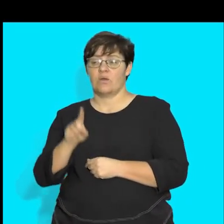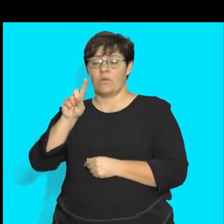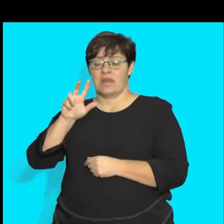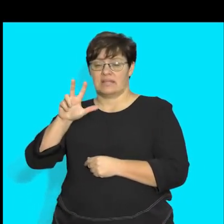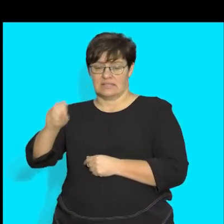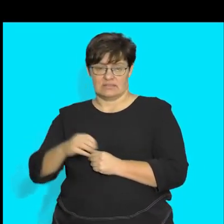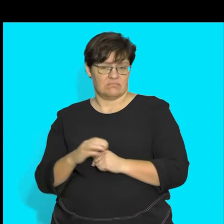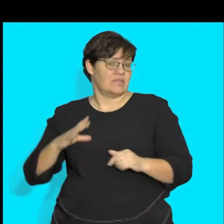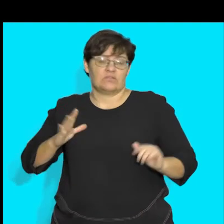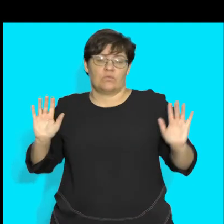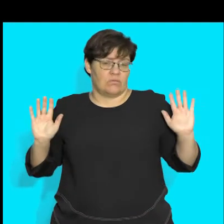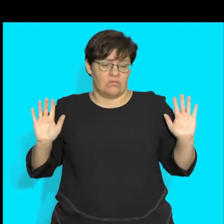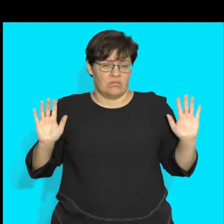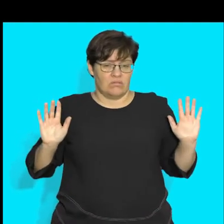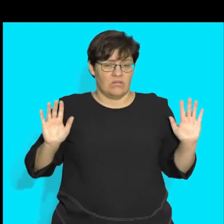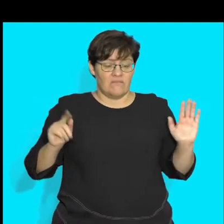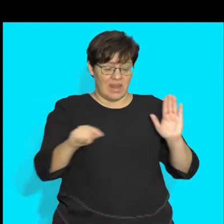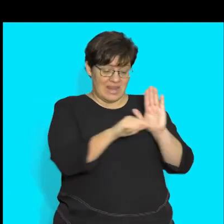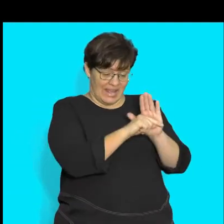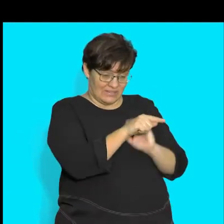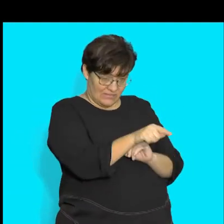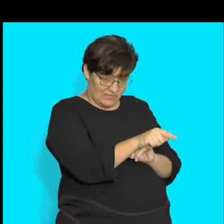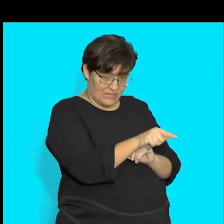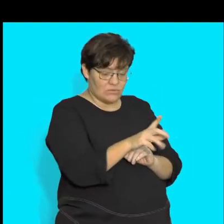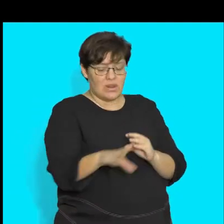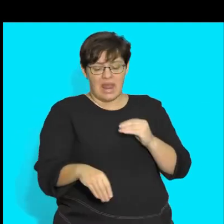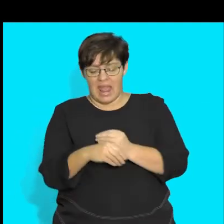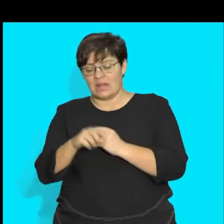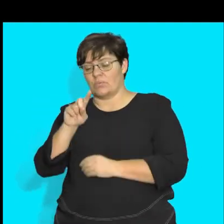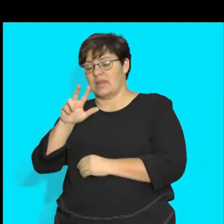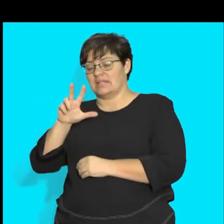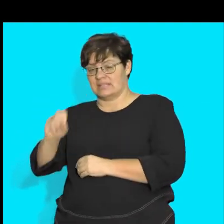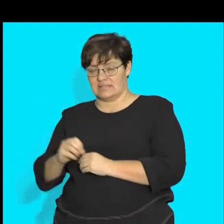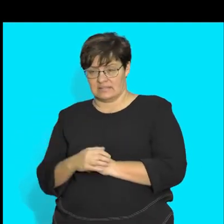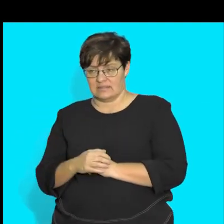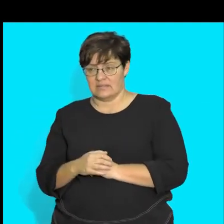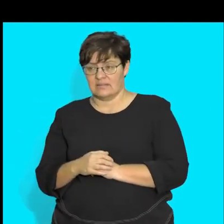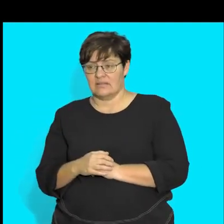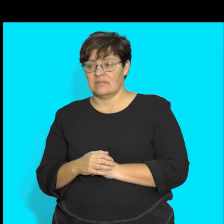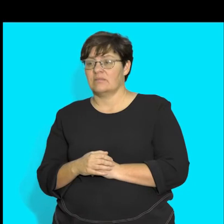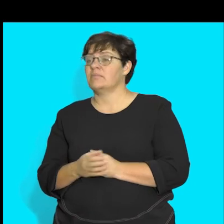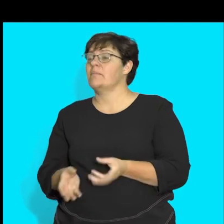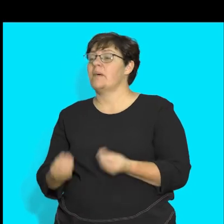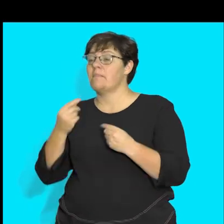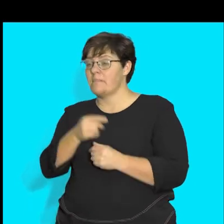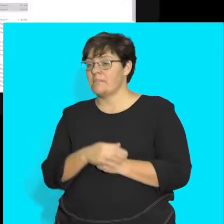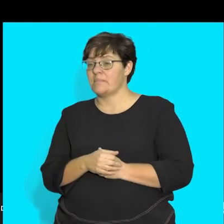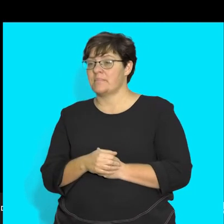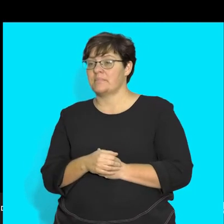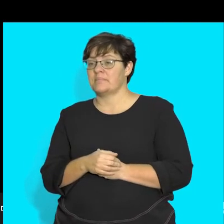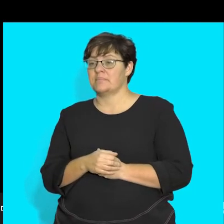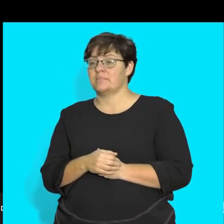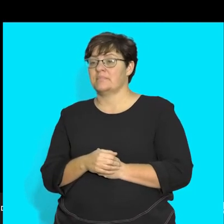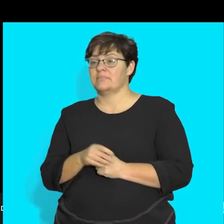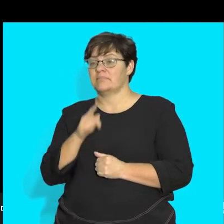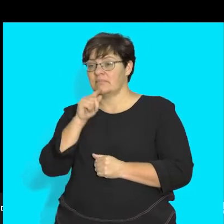180. That's all. So if you get a negative angle, just add 180. And if I do that, let me go back to my